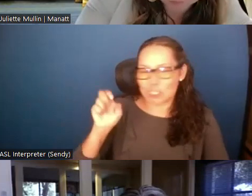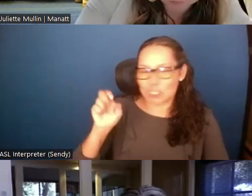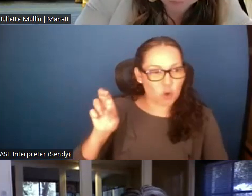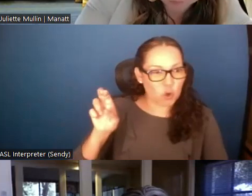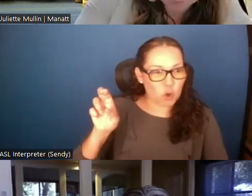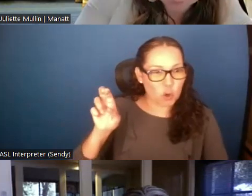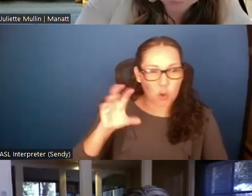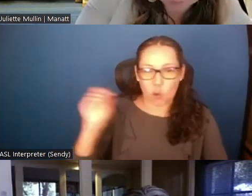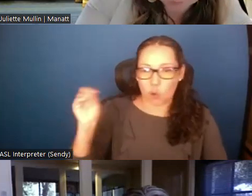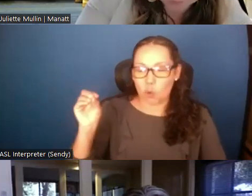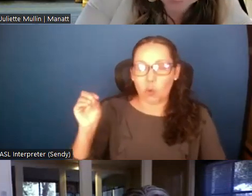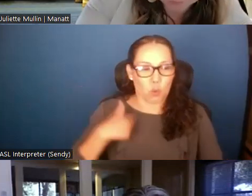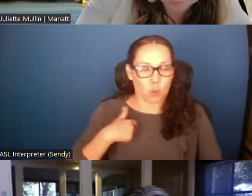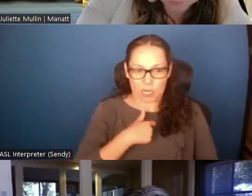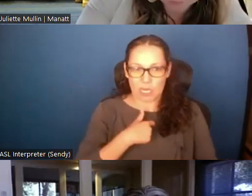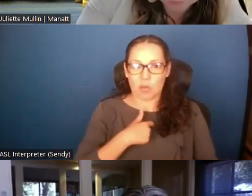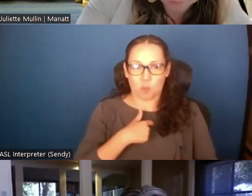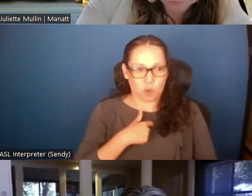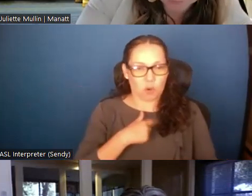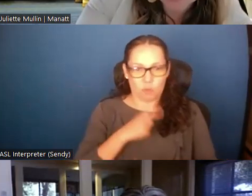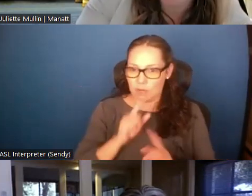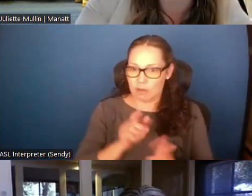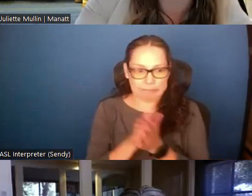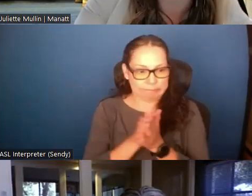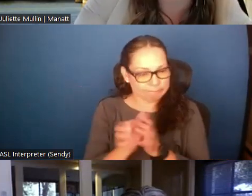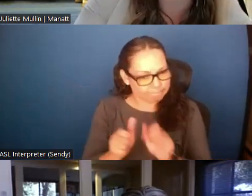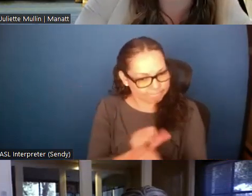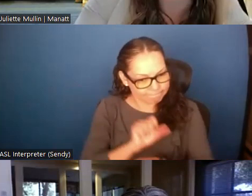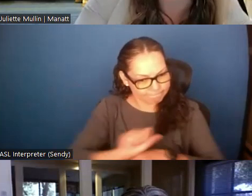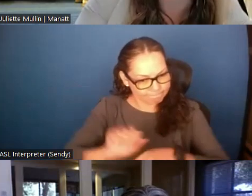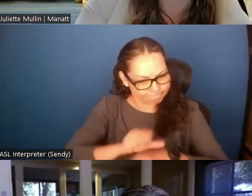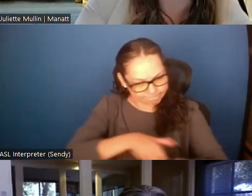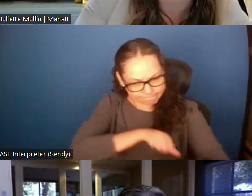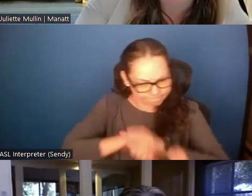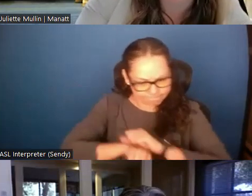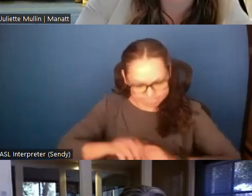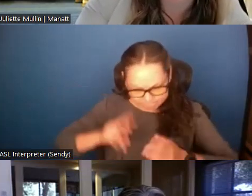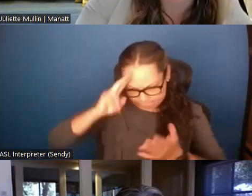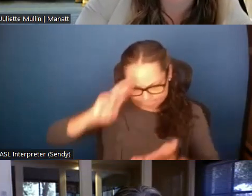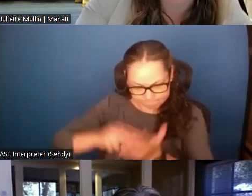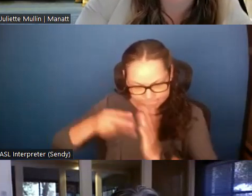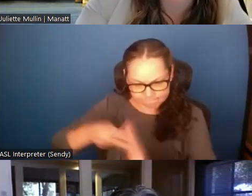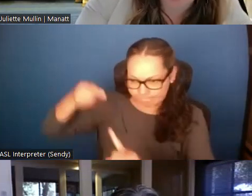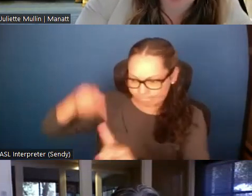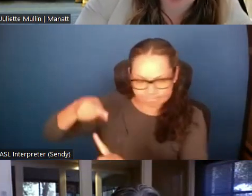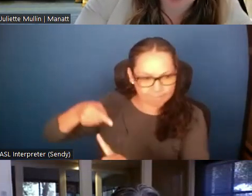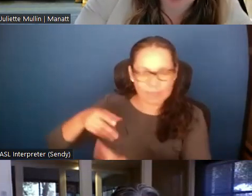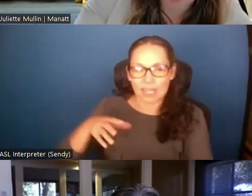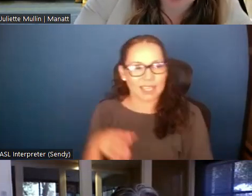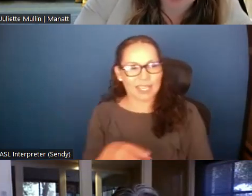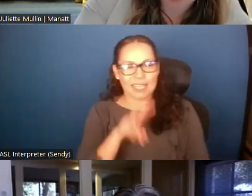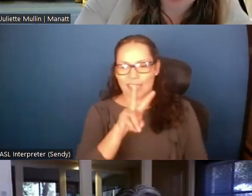2546, we were very deliberate to not use the term visitor, and so we use support person, because we felt visitor sort